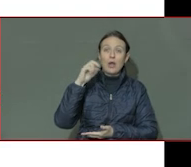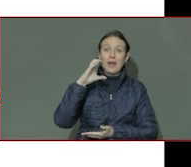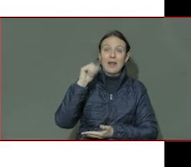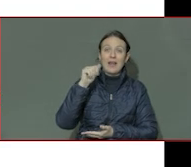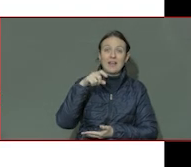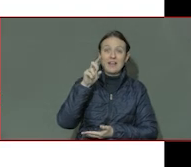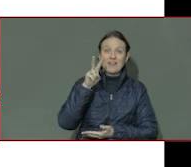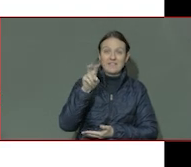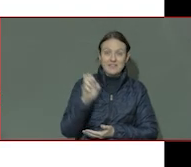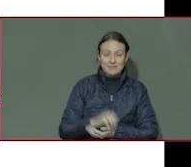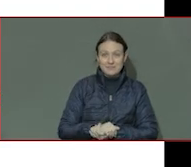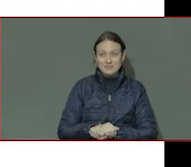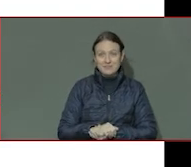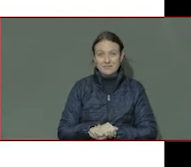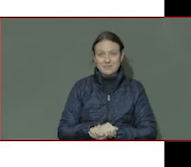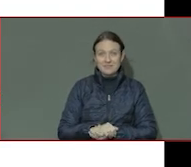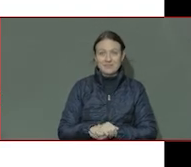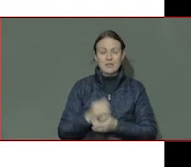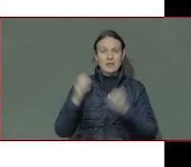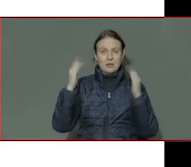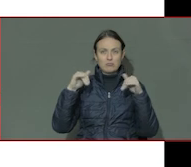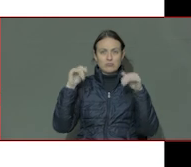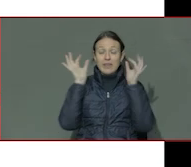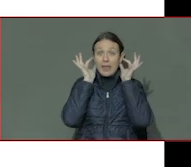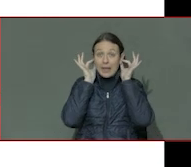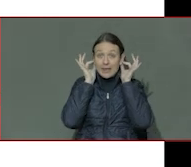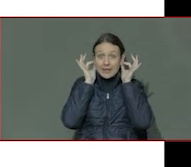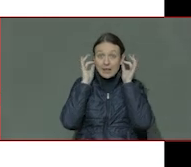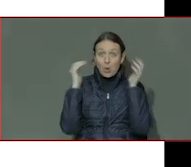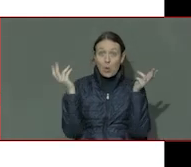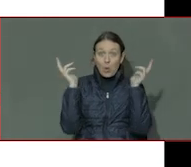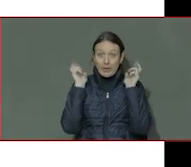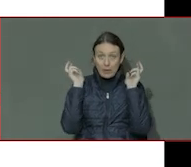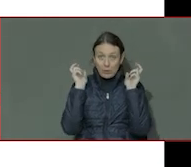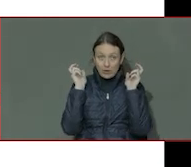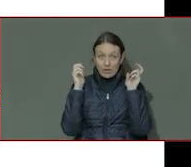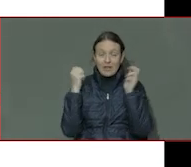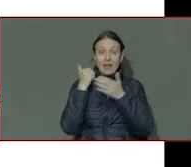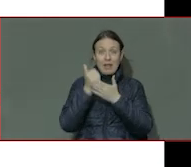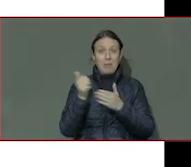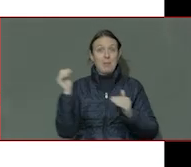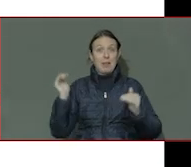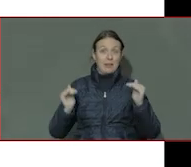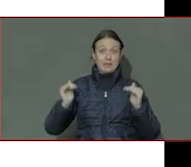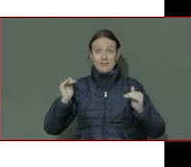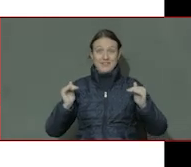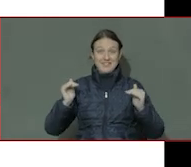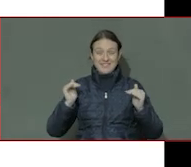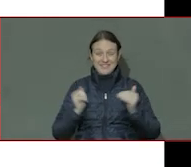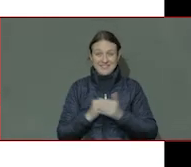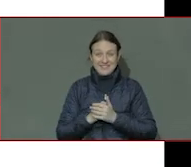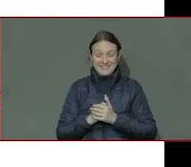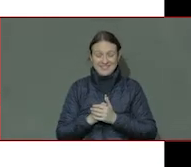Okay. If you come to hearing or the ear, there's just 2 things, hearing and balance. You must